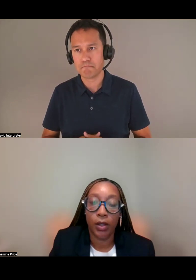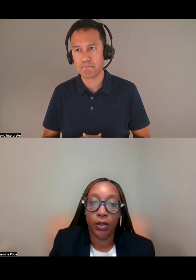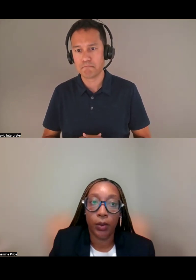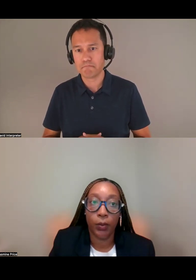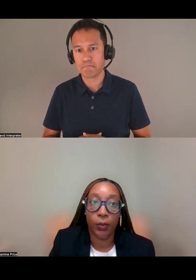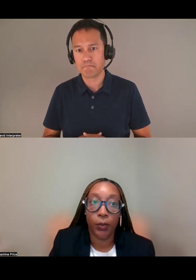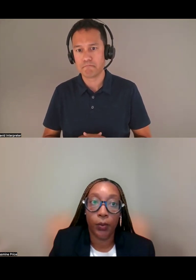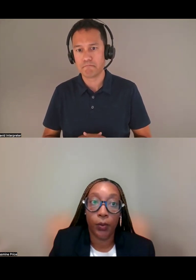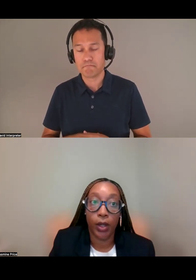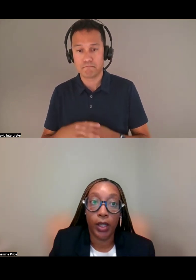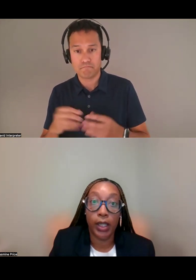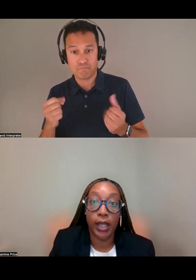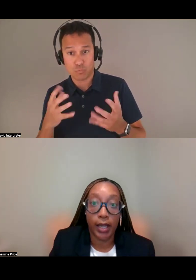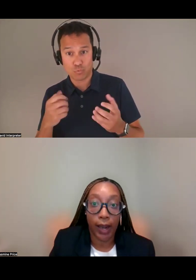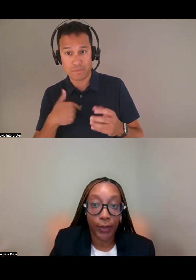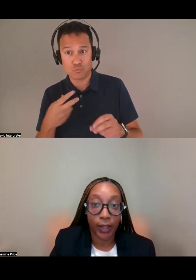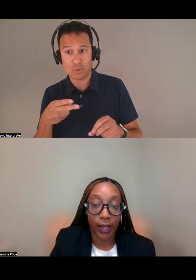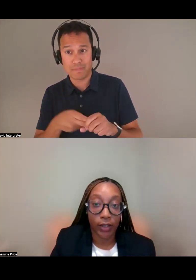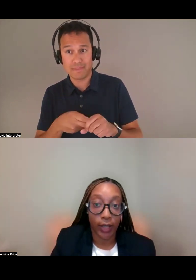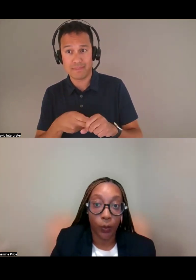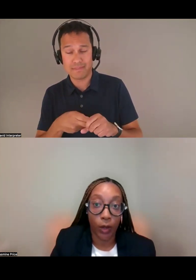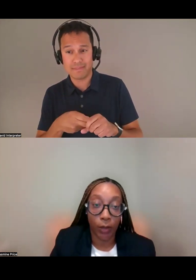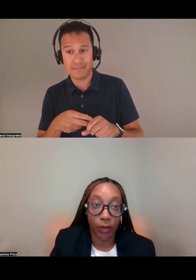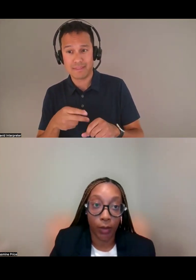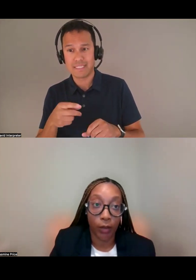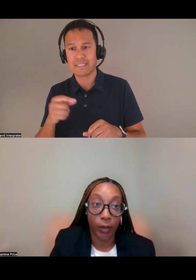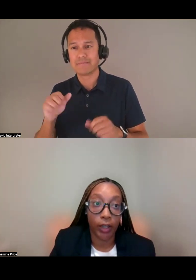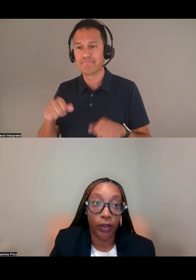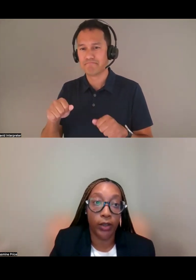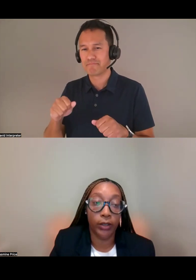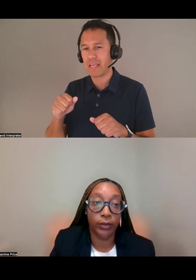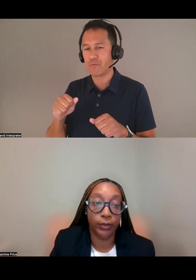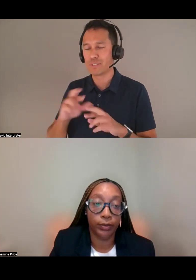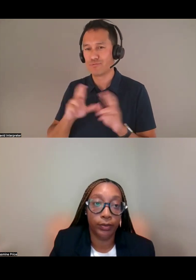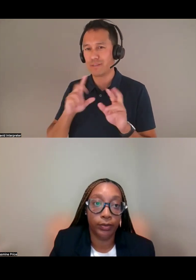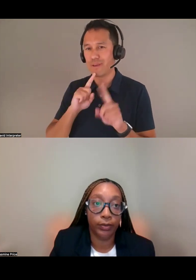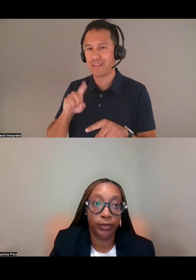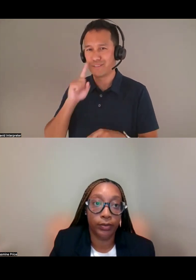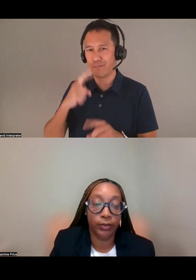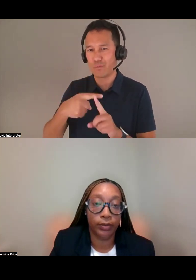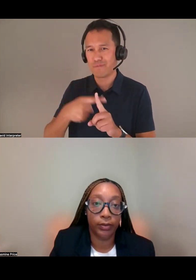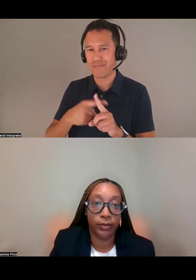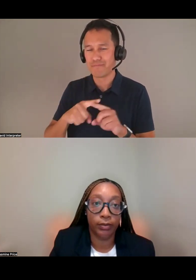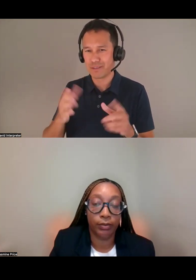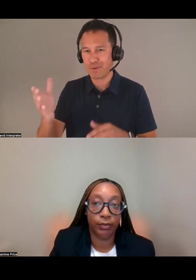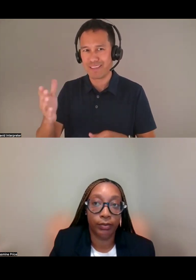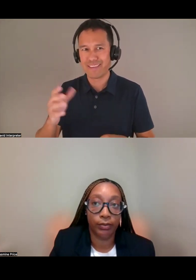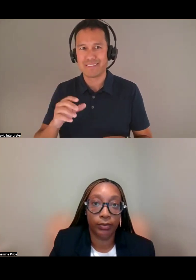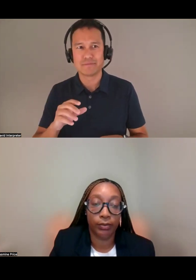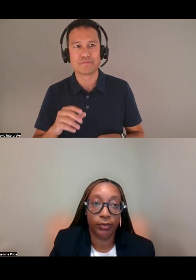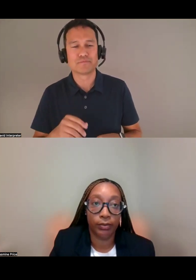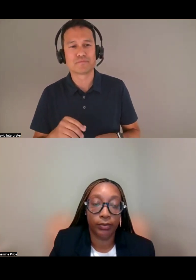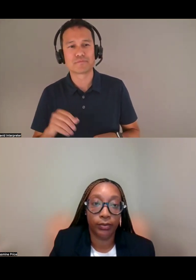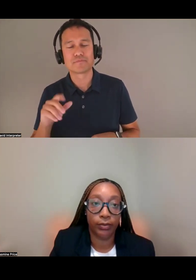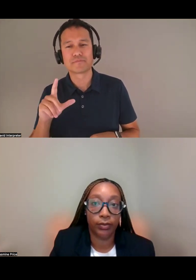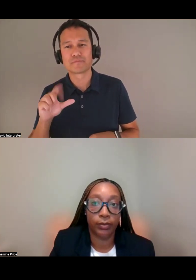Yasmin, do you want me to jump in? Yes, I was going to answer at the 1 month mark, but go ahead, Lauren. Sure. And you would never